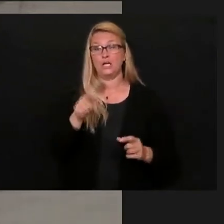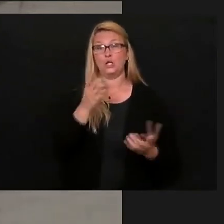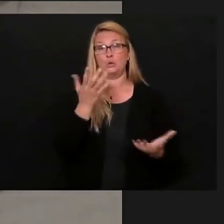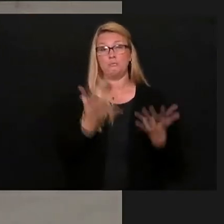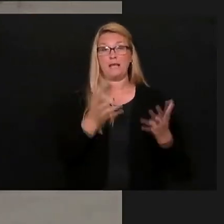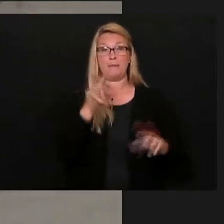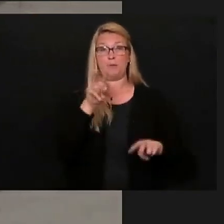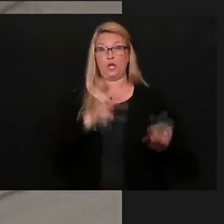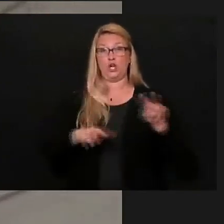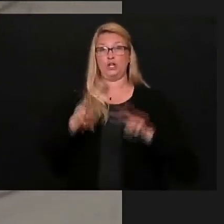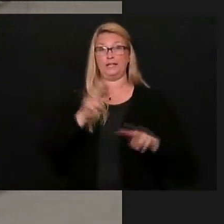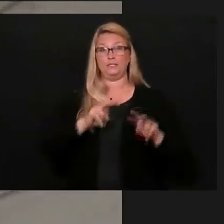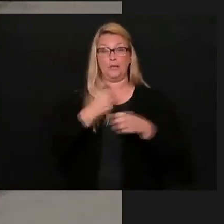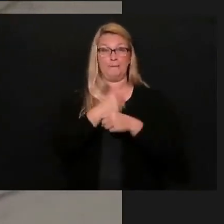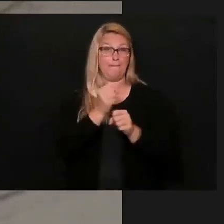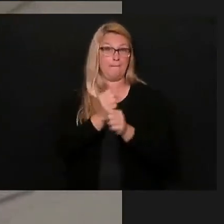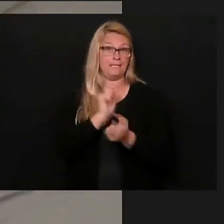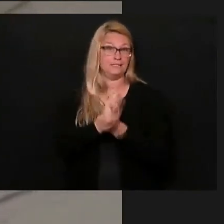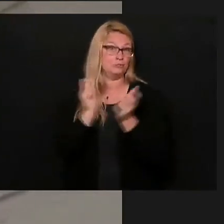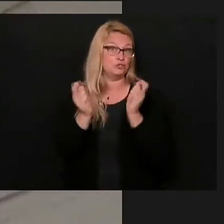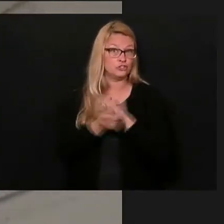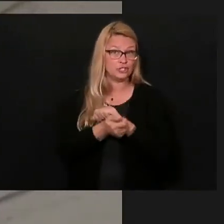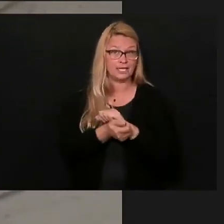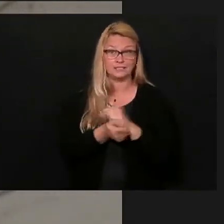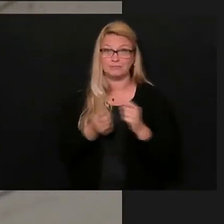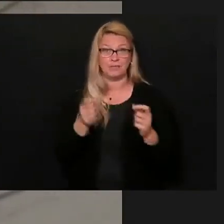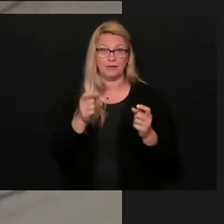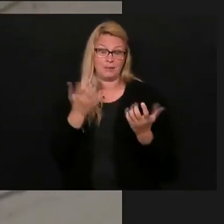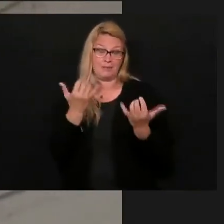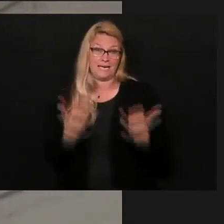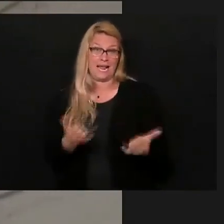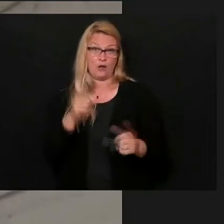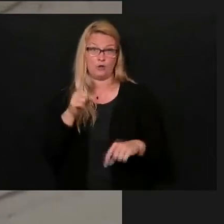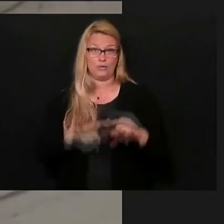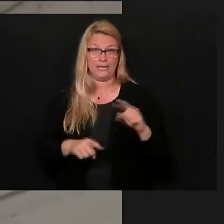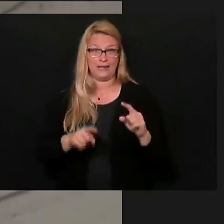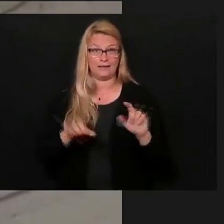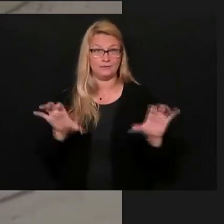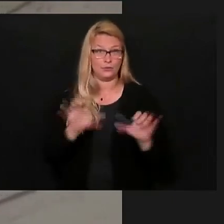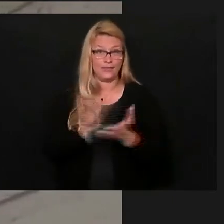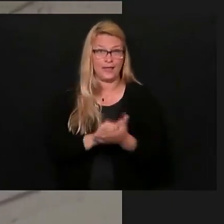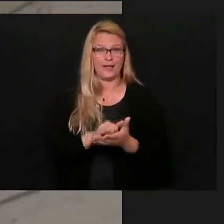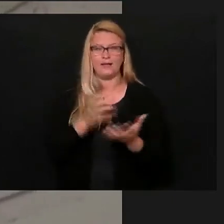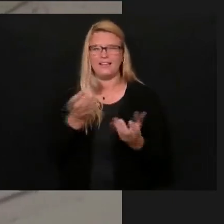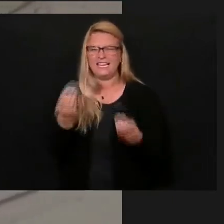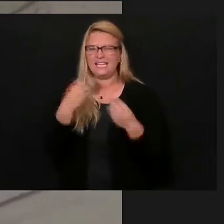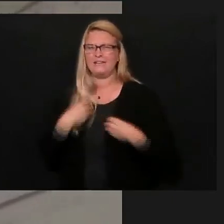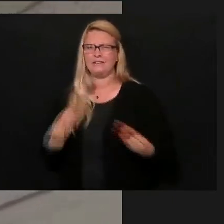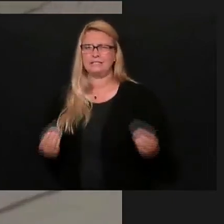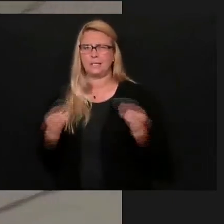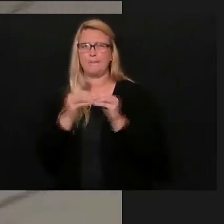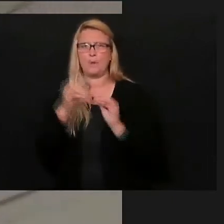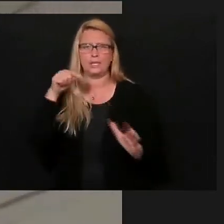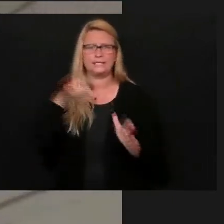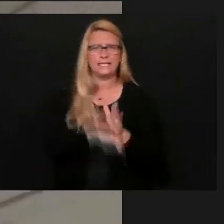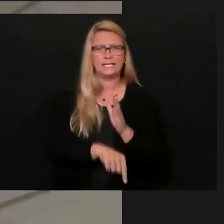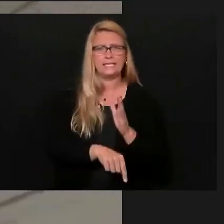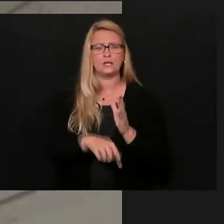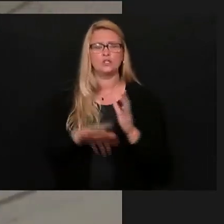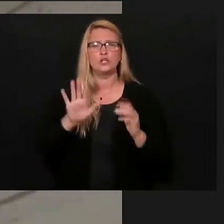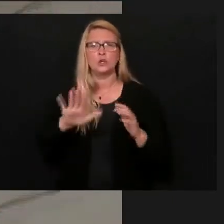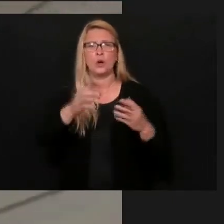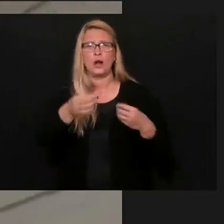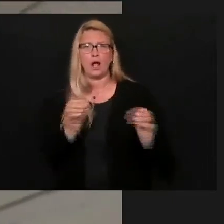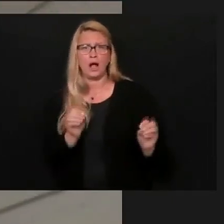things, and you told them that you really weren't able to make any progress done. So I was hoping you could give us a little bit more details on what exactly you and your office did